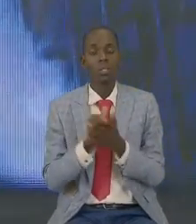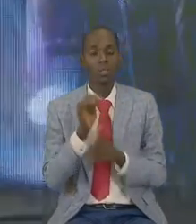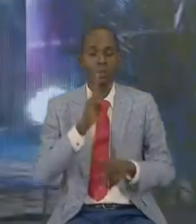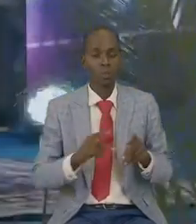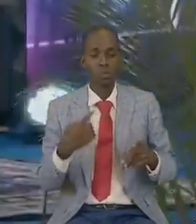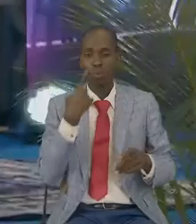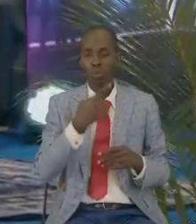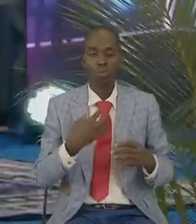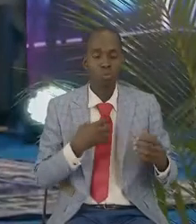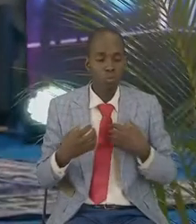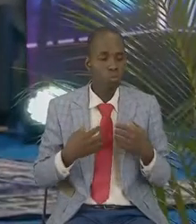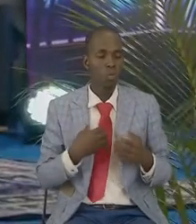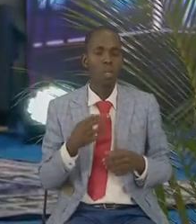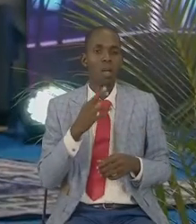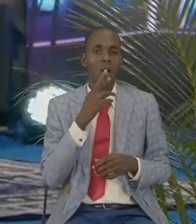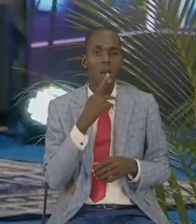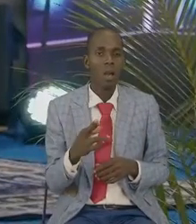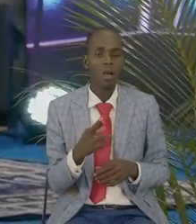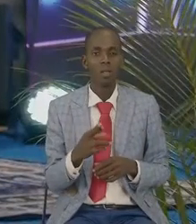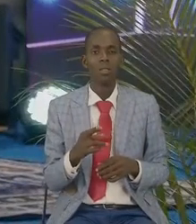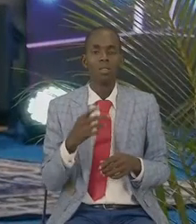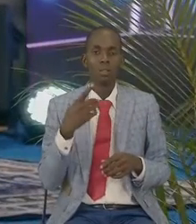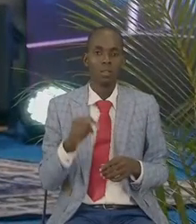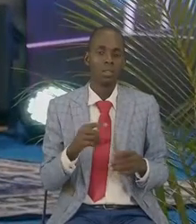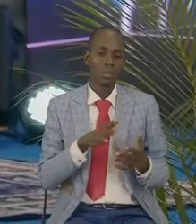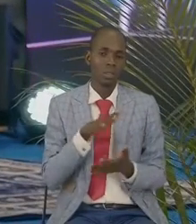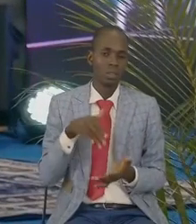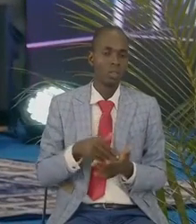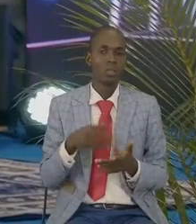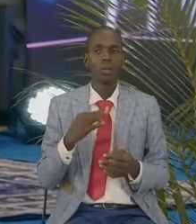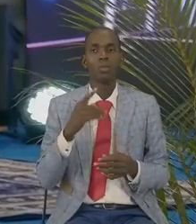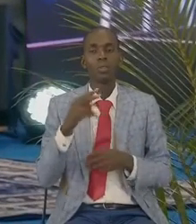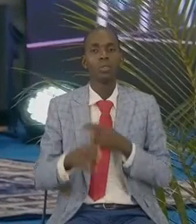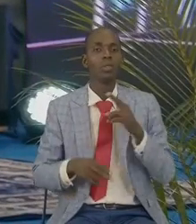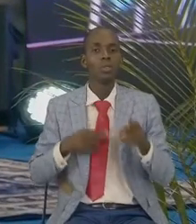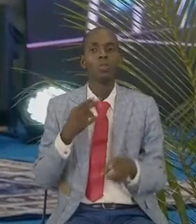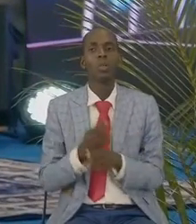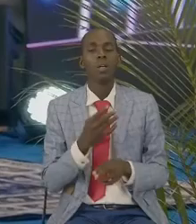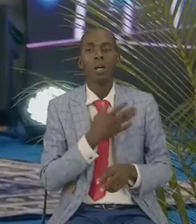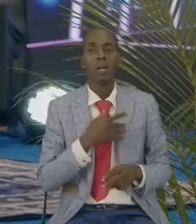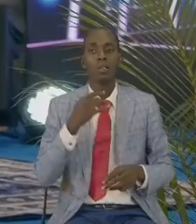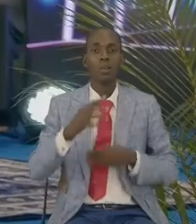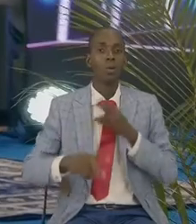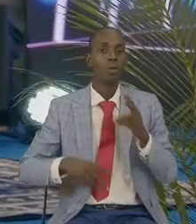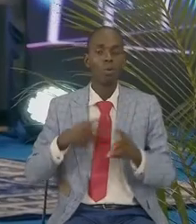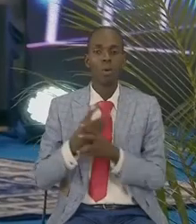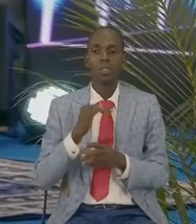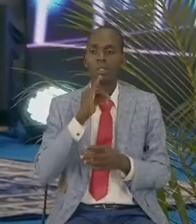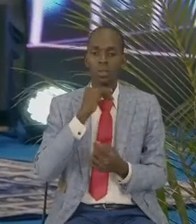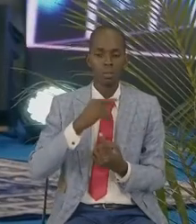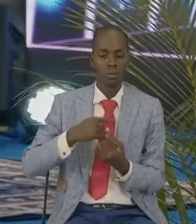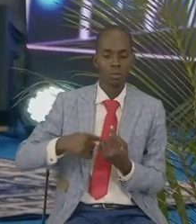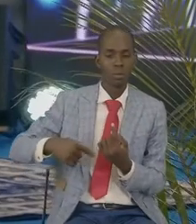murmur, they are the center of the universe, and the world is rotating